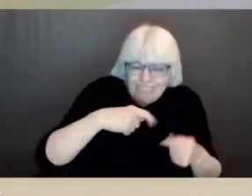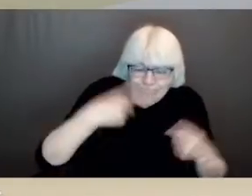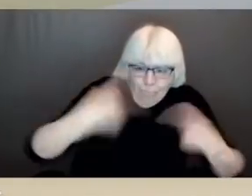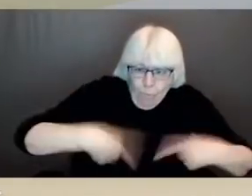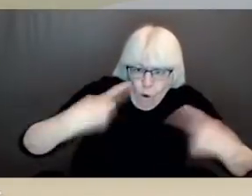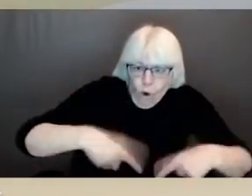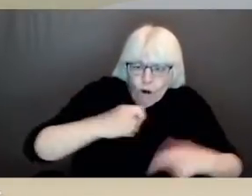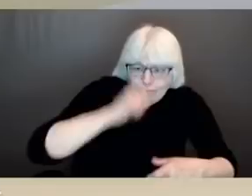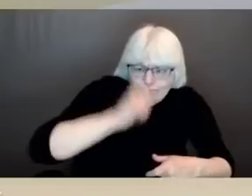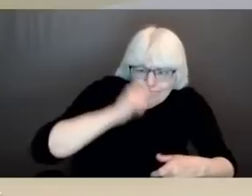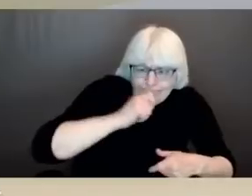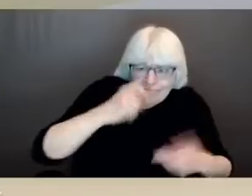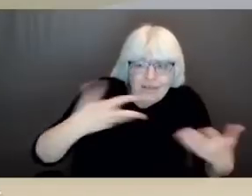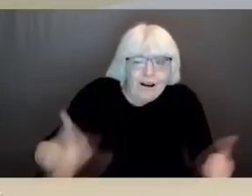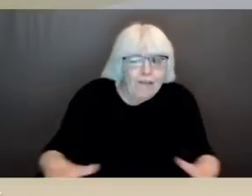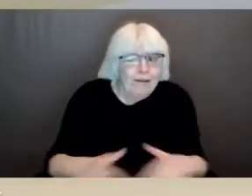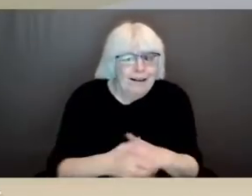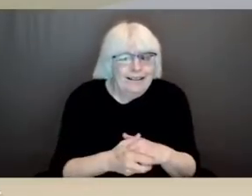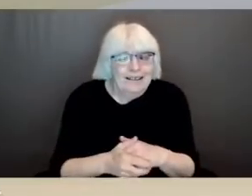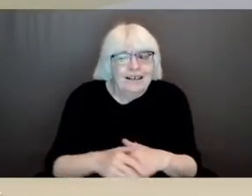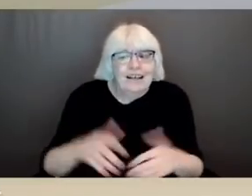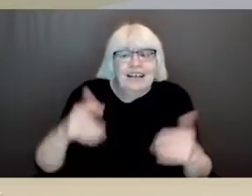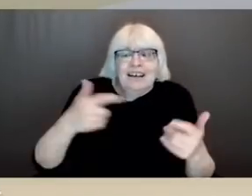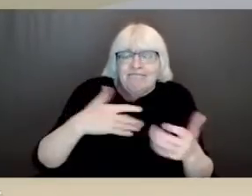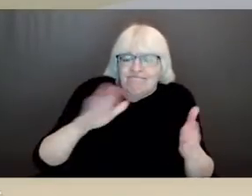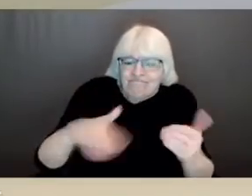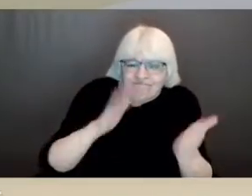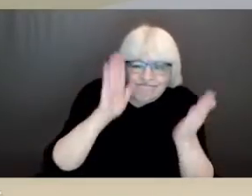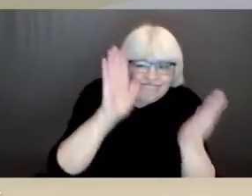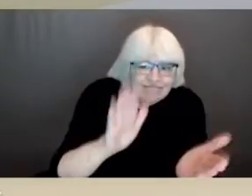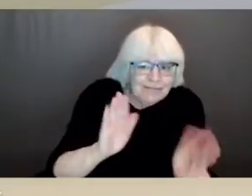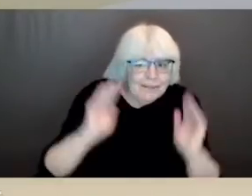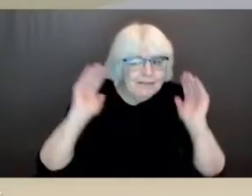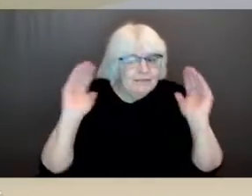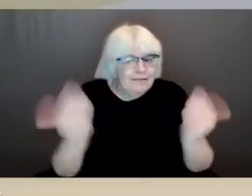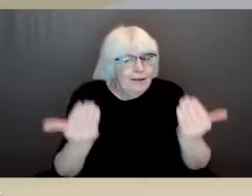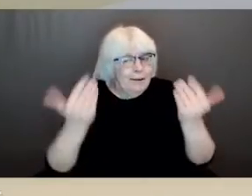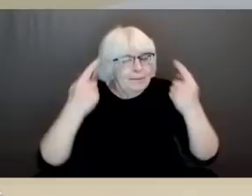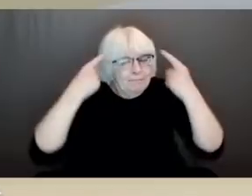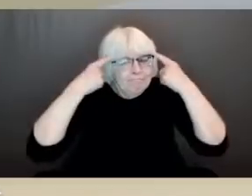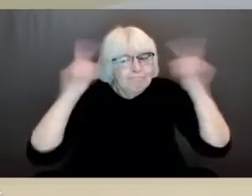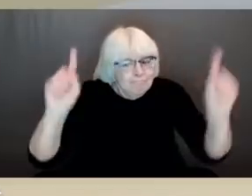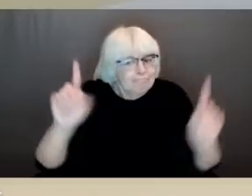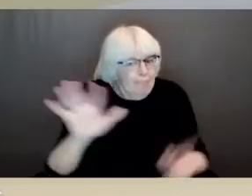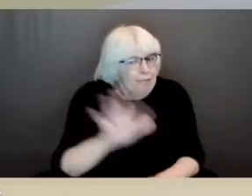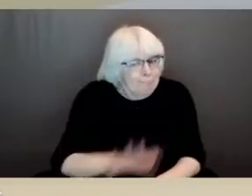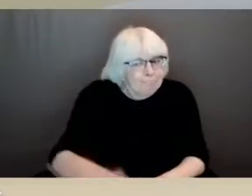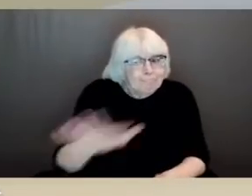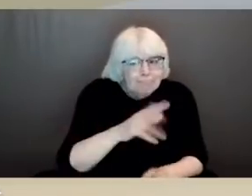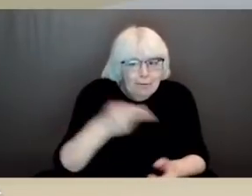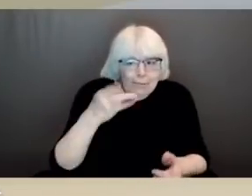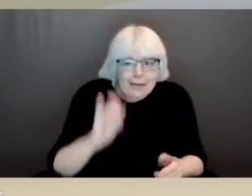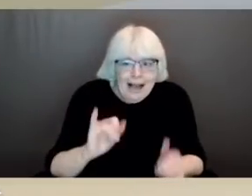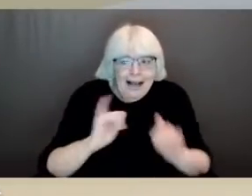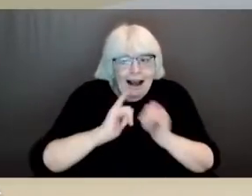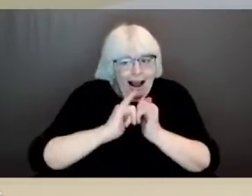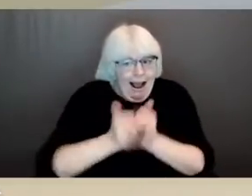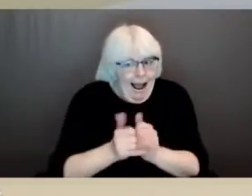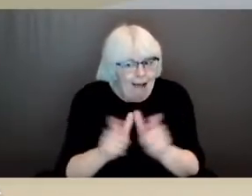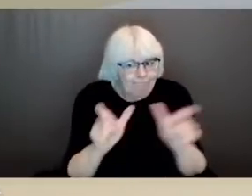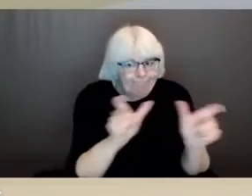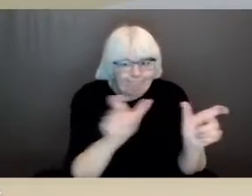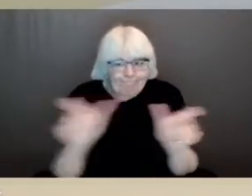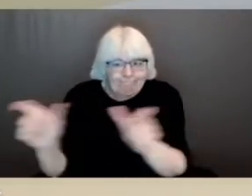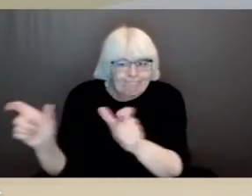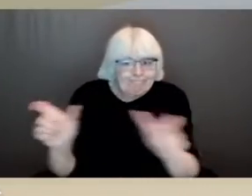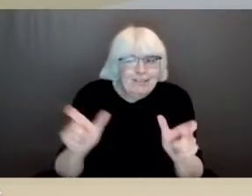approach, and an approach that really has worked well for us to date, is to keep COVID-19 out of PI through screening and early detection, and